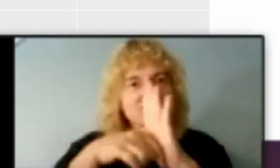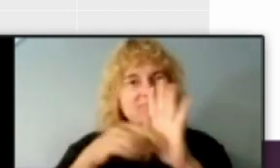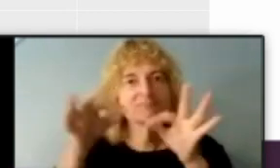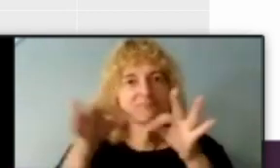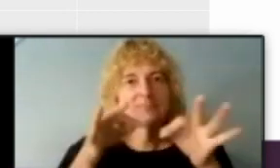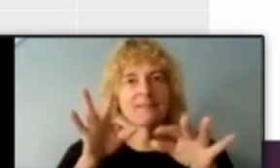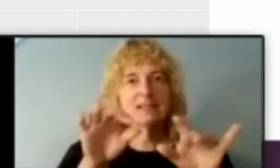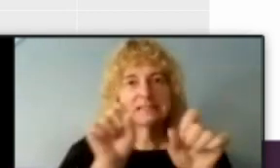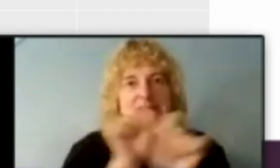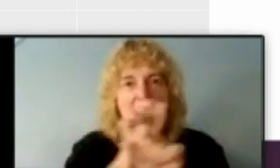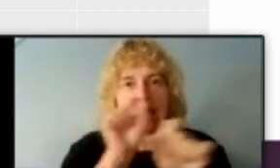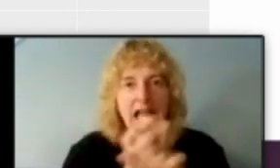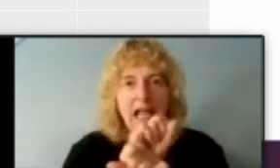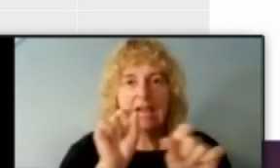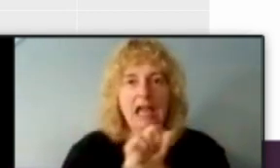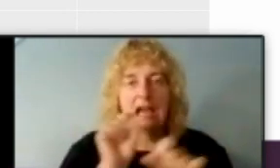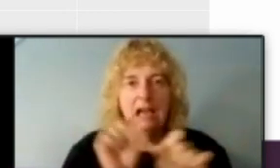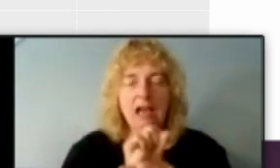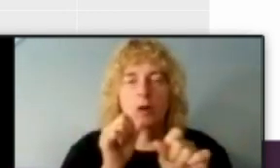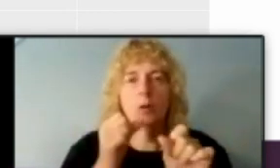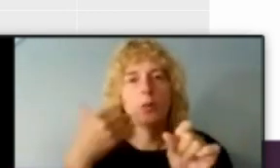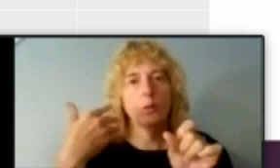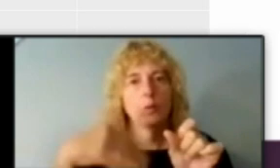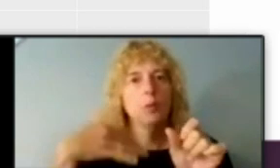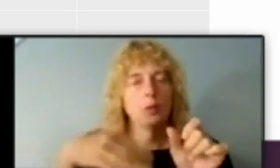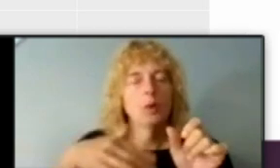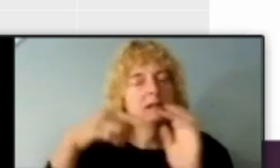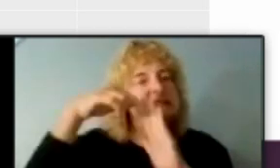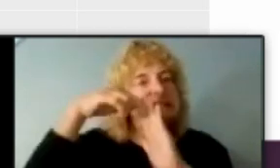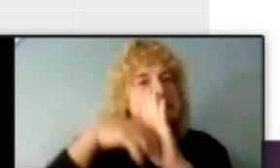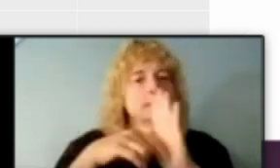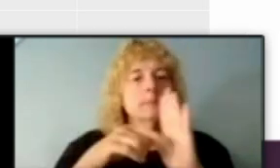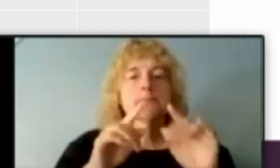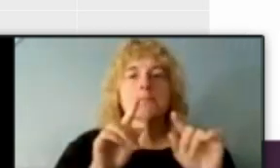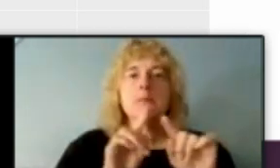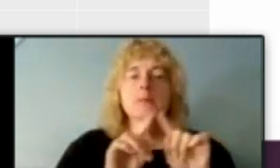that's underneath this. But we were looking at